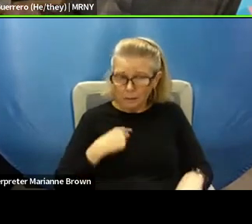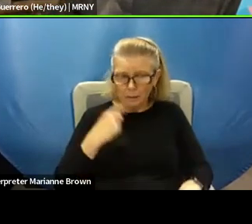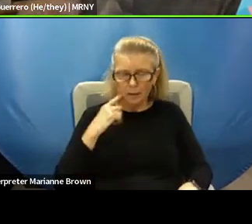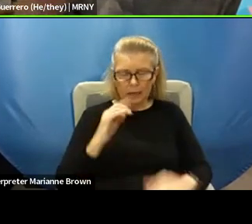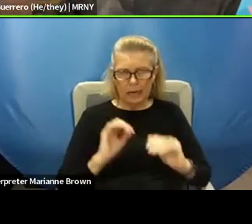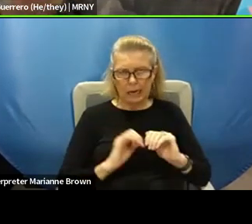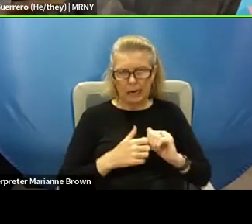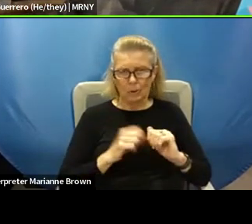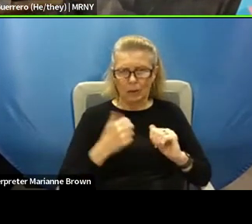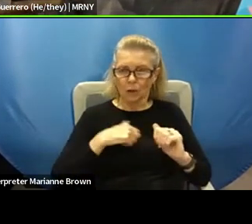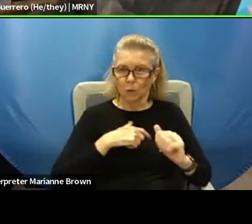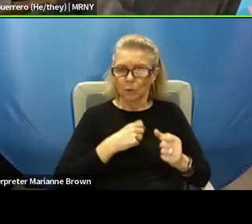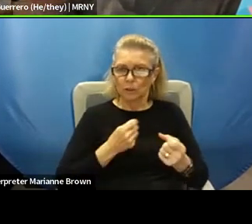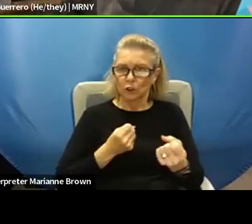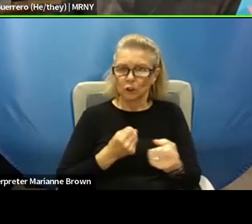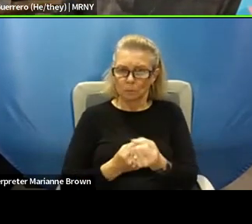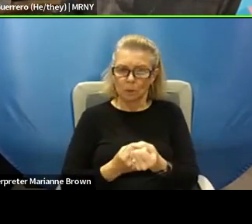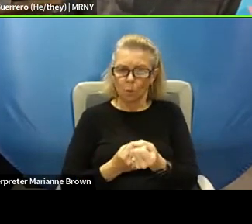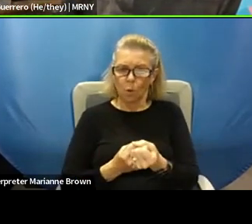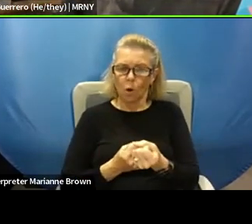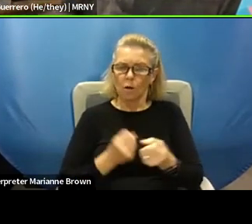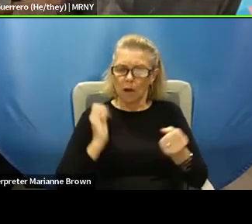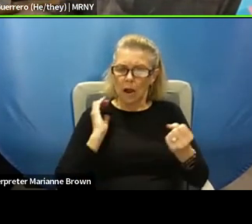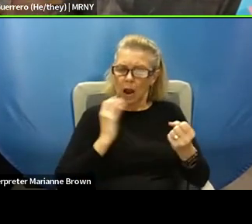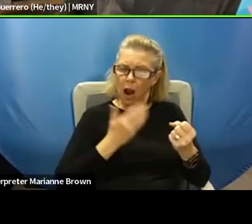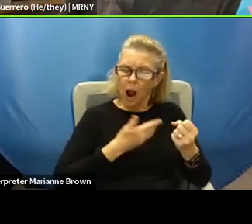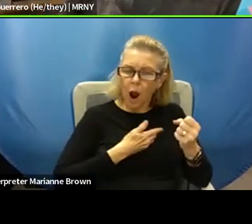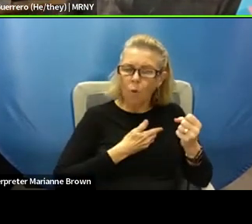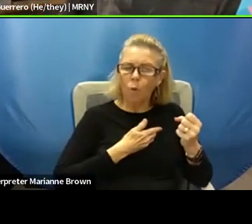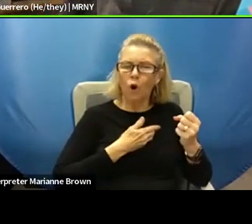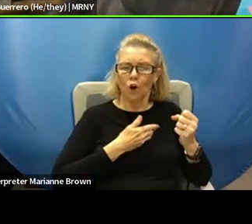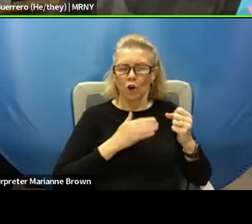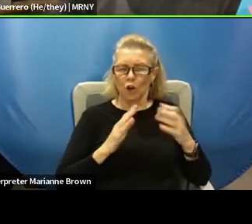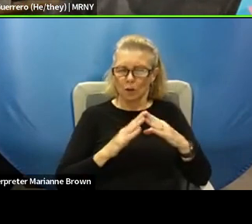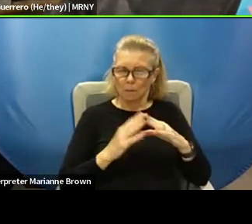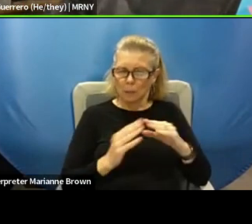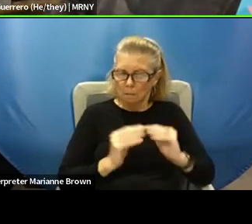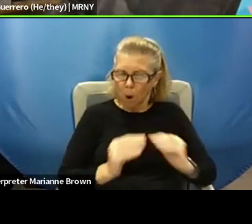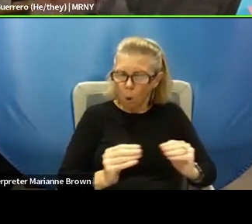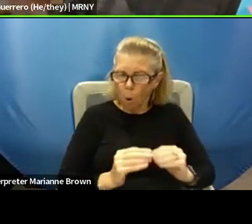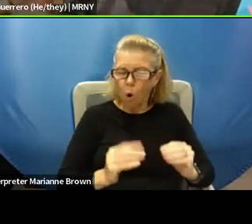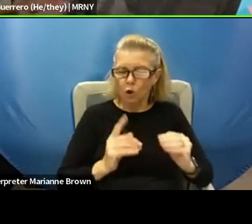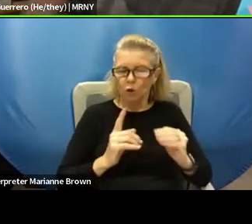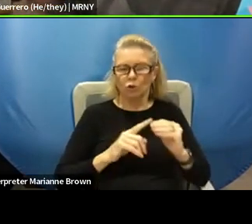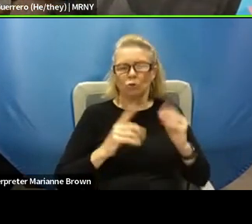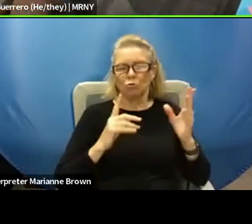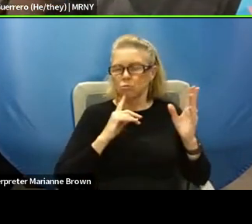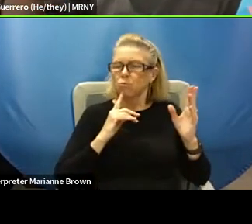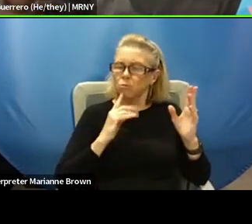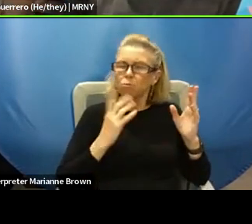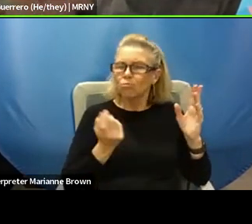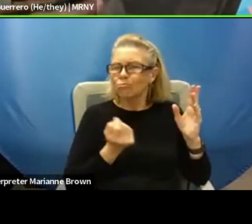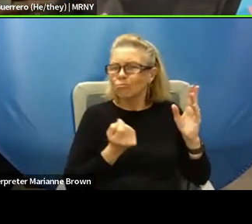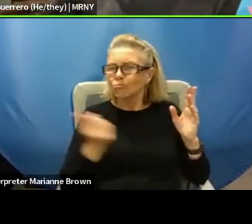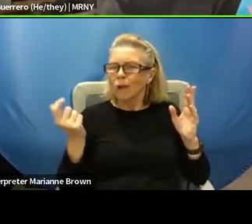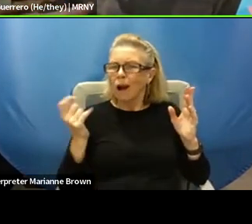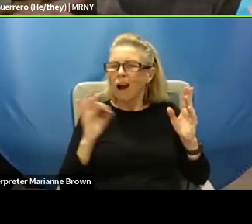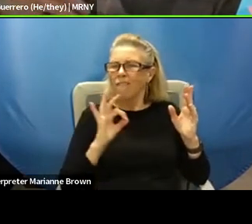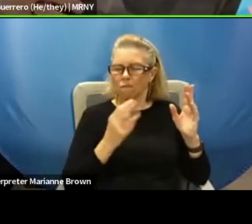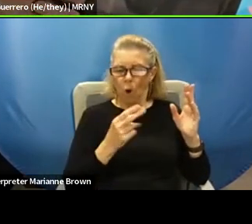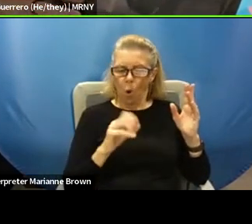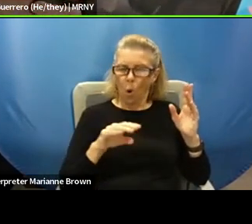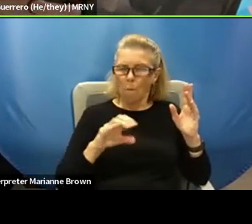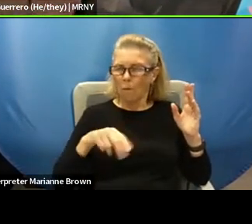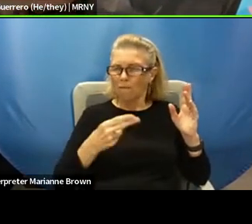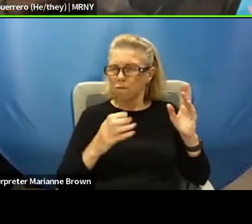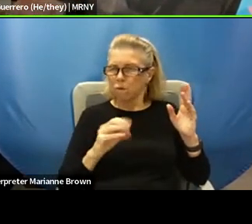support our community to change that and to unlearn that transphobia, to build together. And that goes back to what Janice was saying earlier and Jennifer was saying earlier,